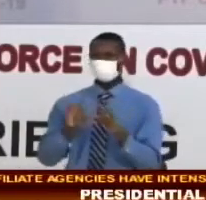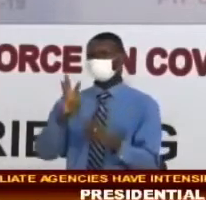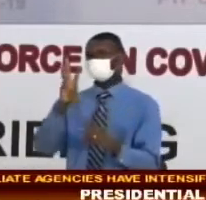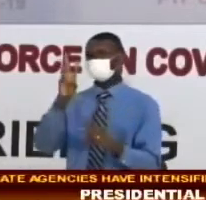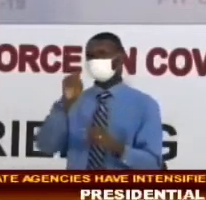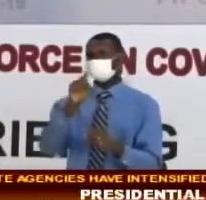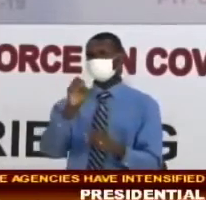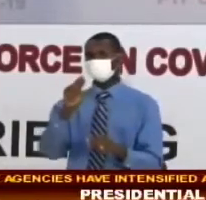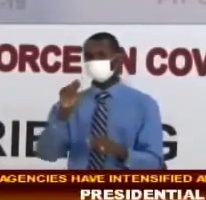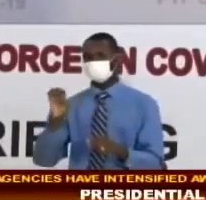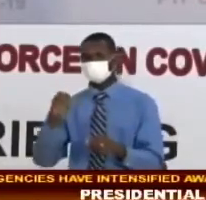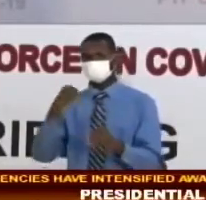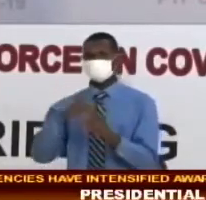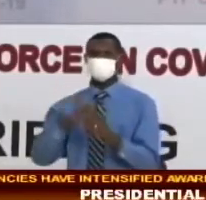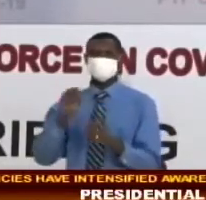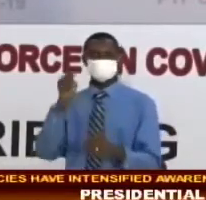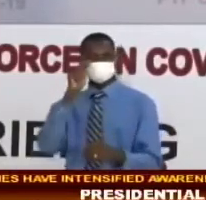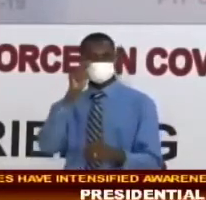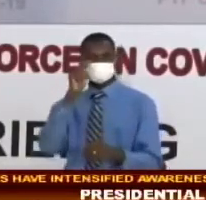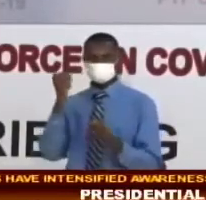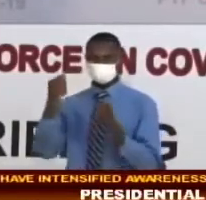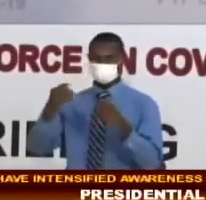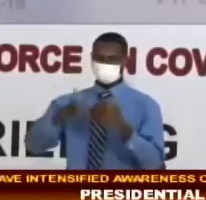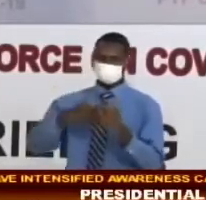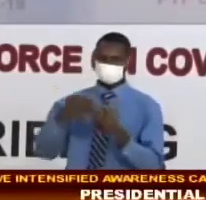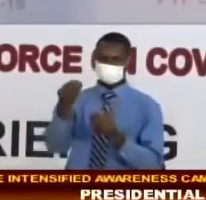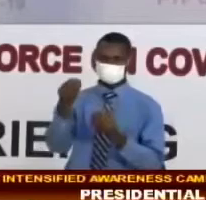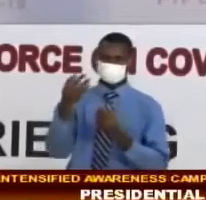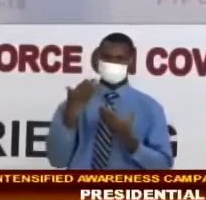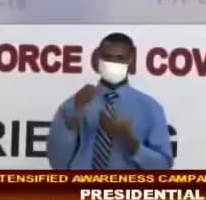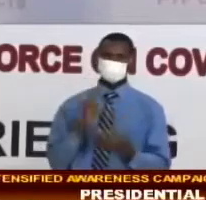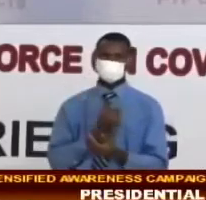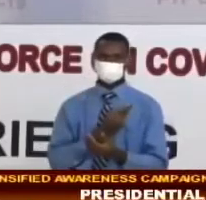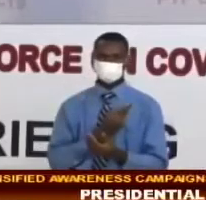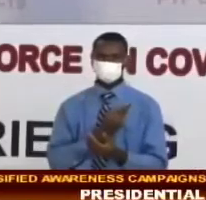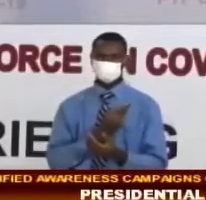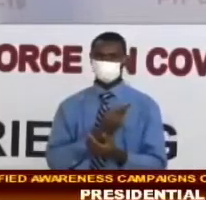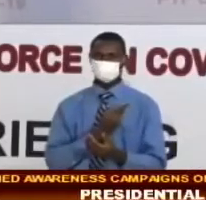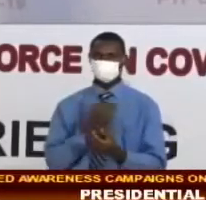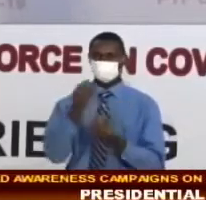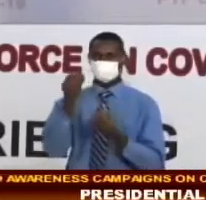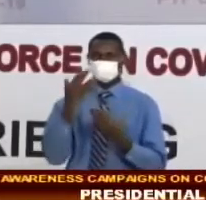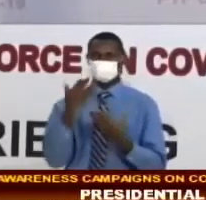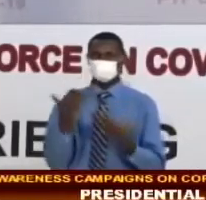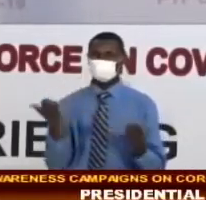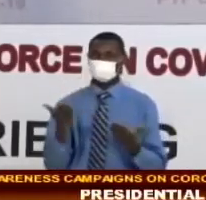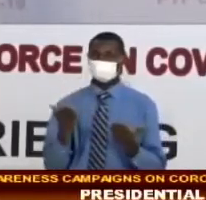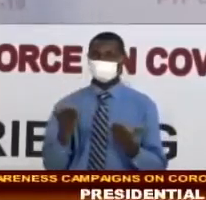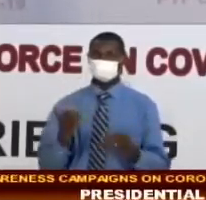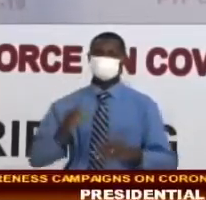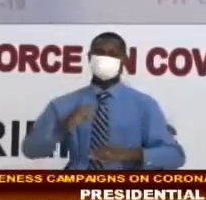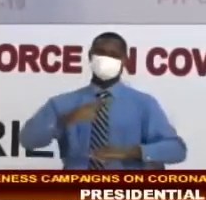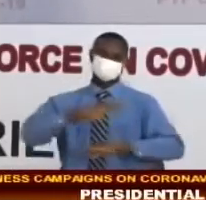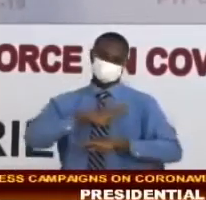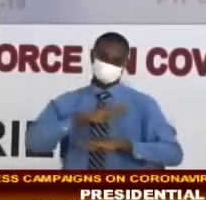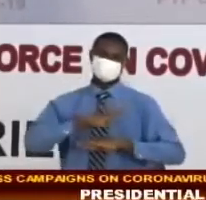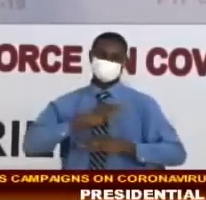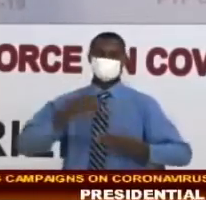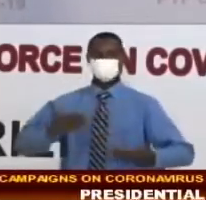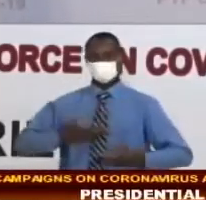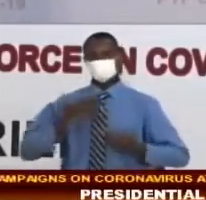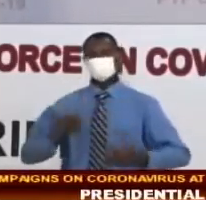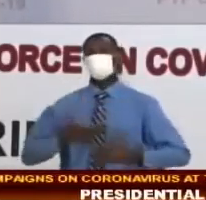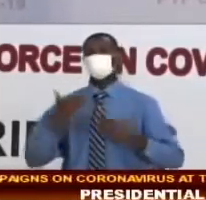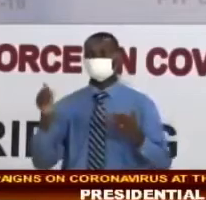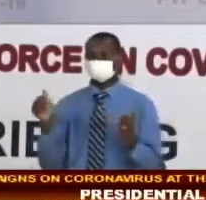also came back to give us a feedback. And the bottom line is that they were satisfied with what they saw in the